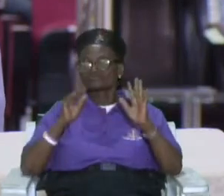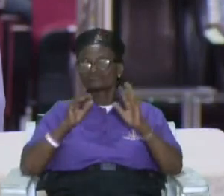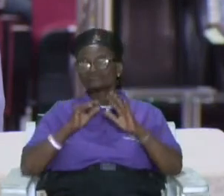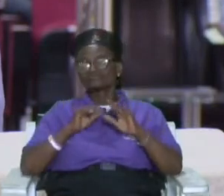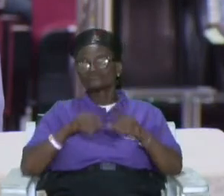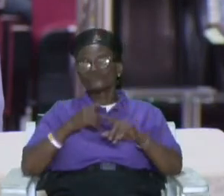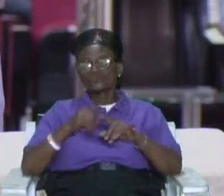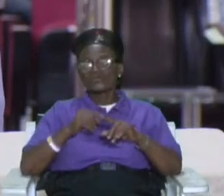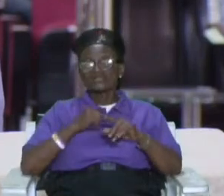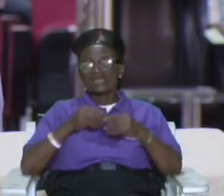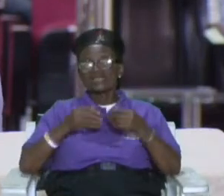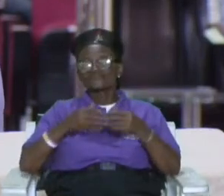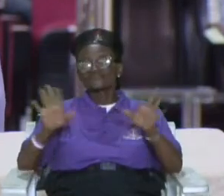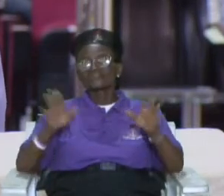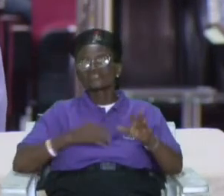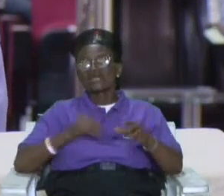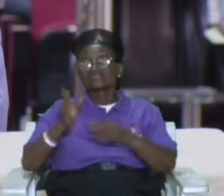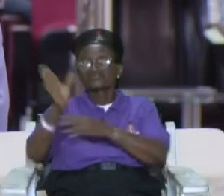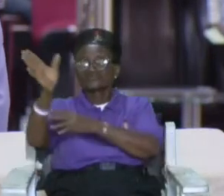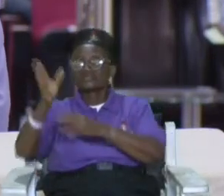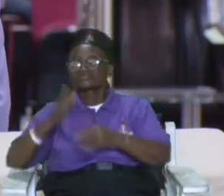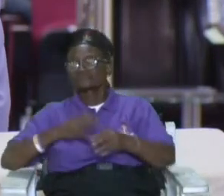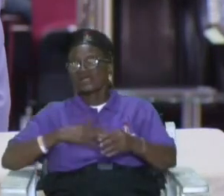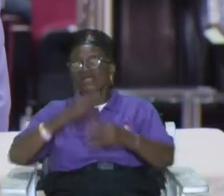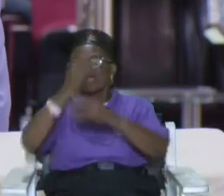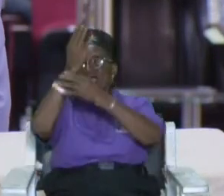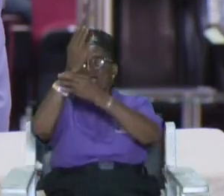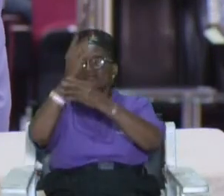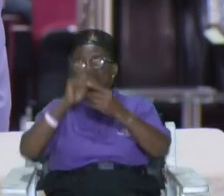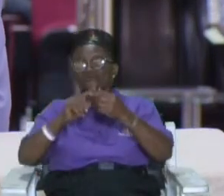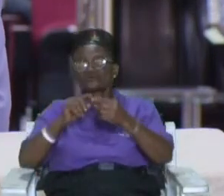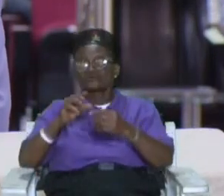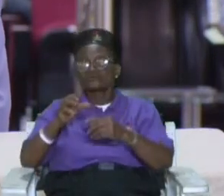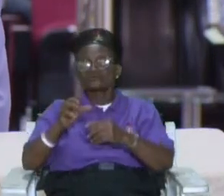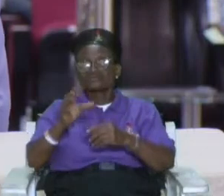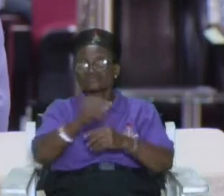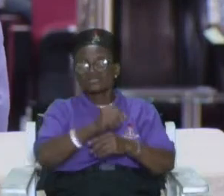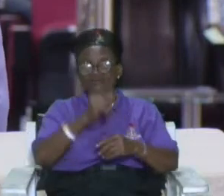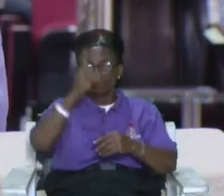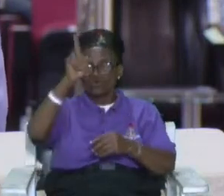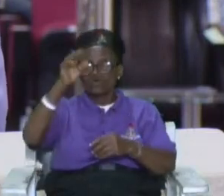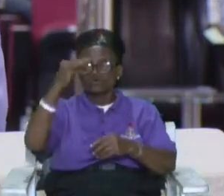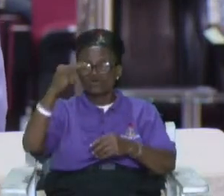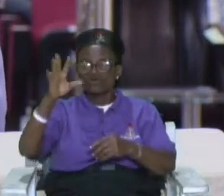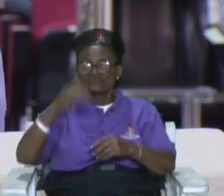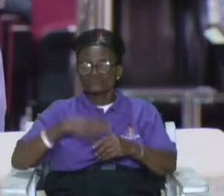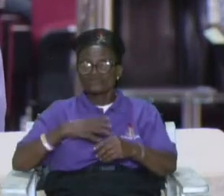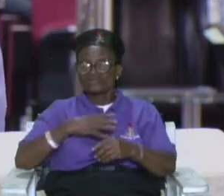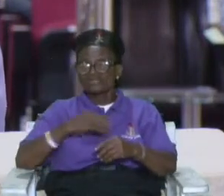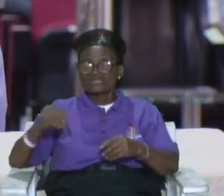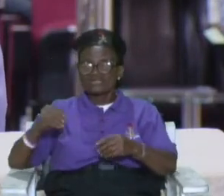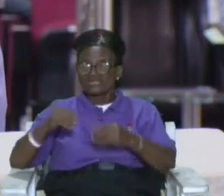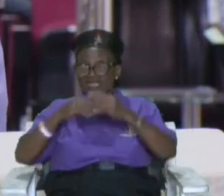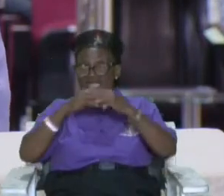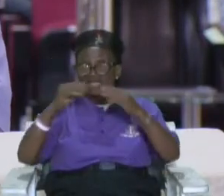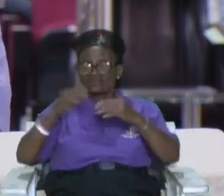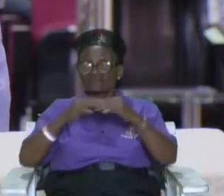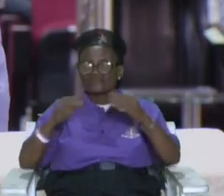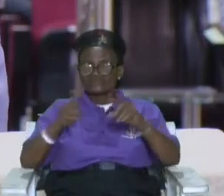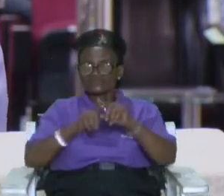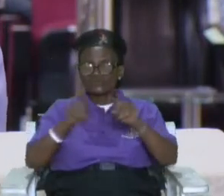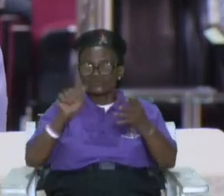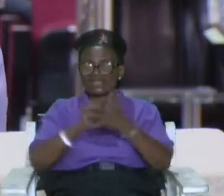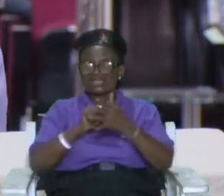When I finished, I stretched my hand to take one of the envelopes so I can use it to